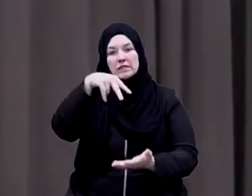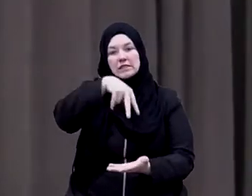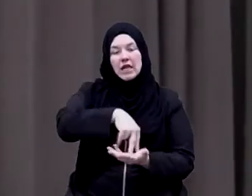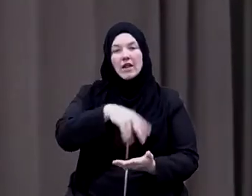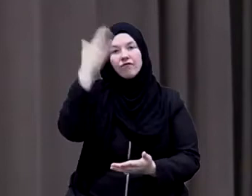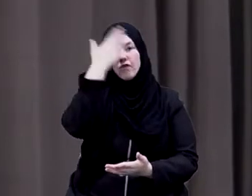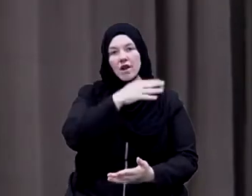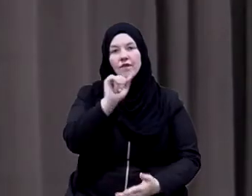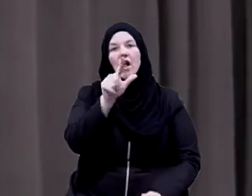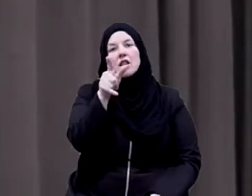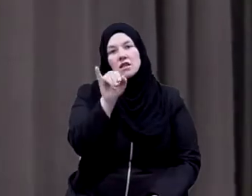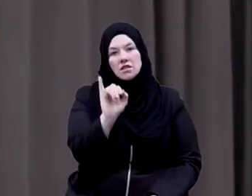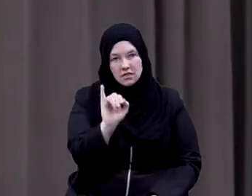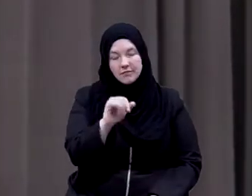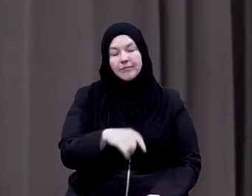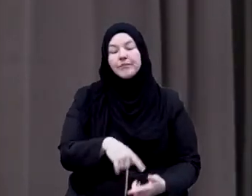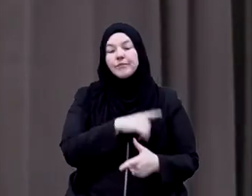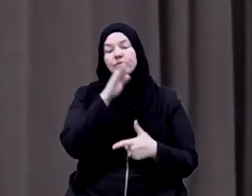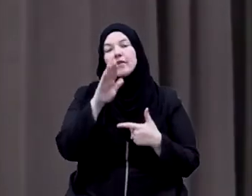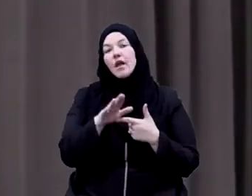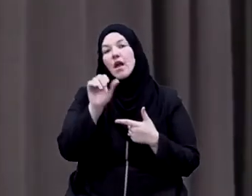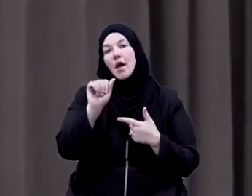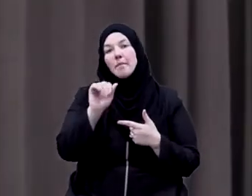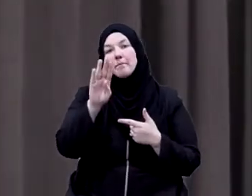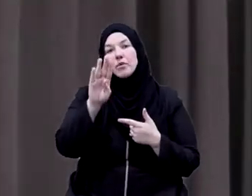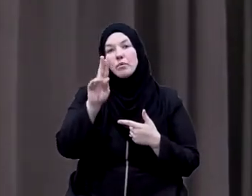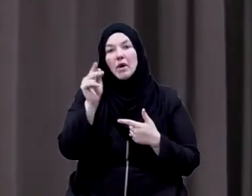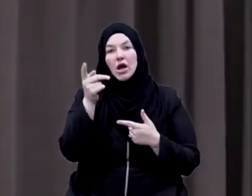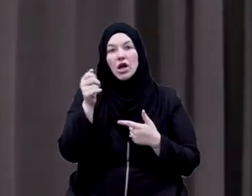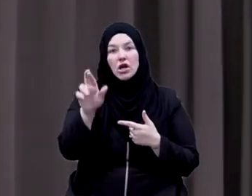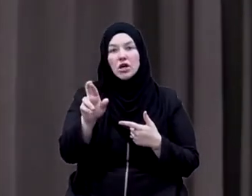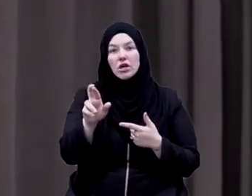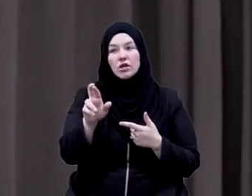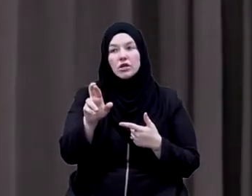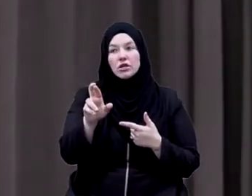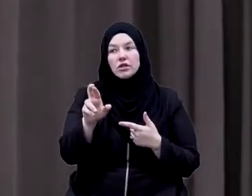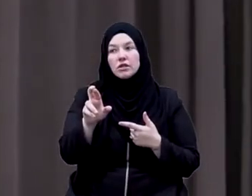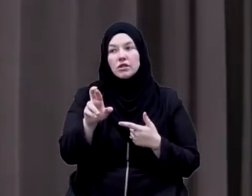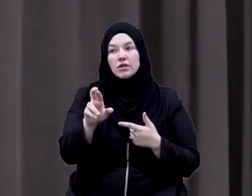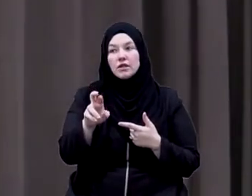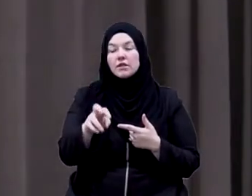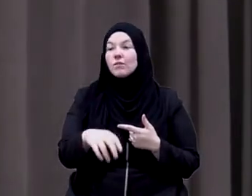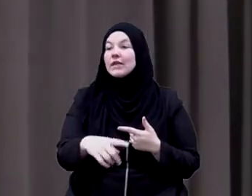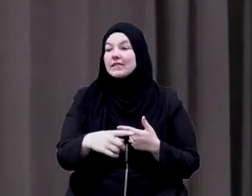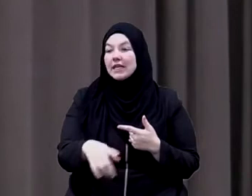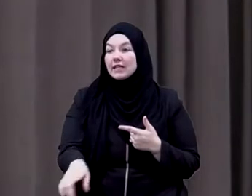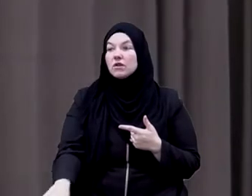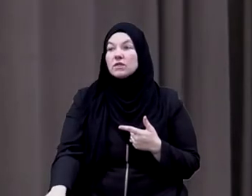Ali. Abu Bakr radiallahu anhu arda was known for